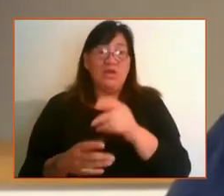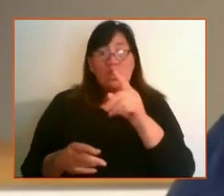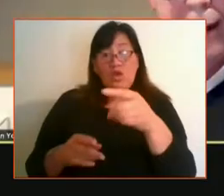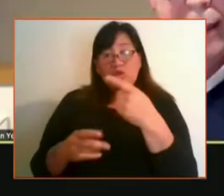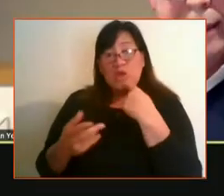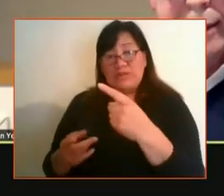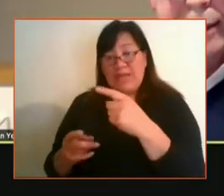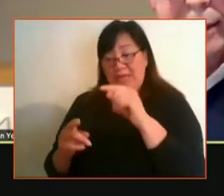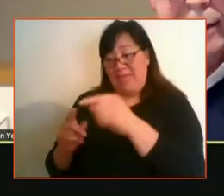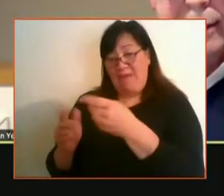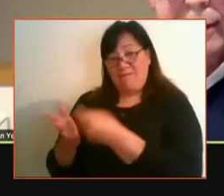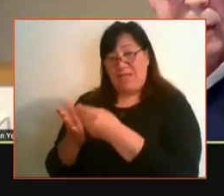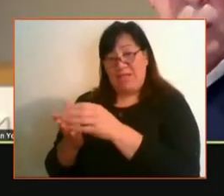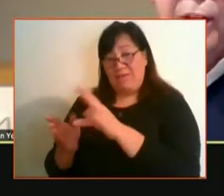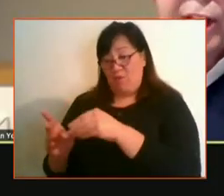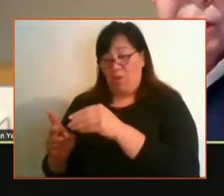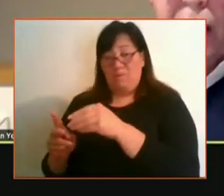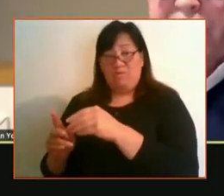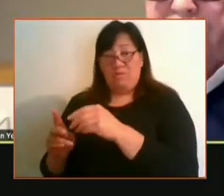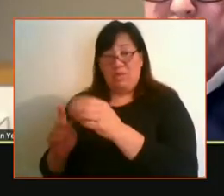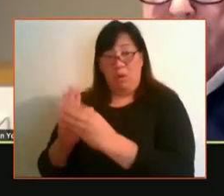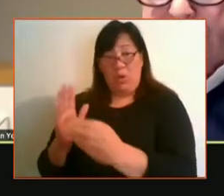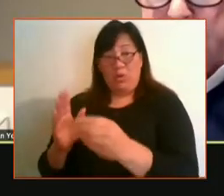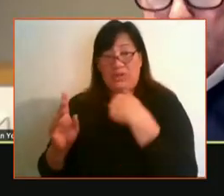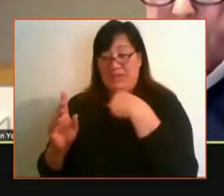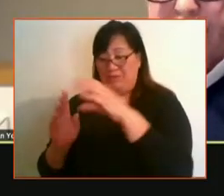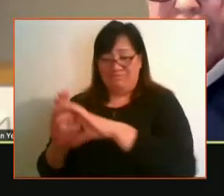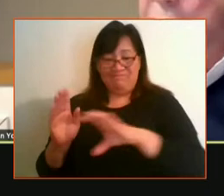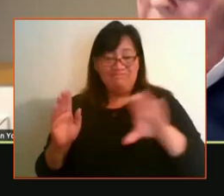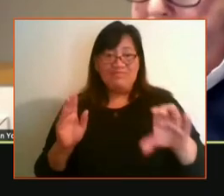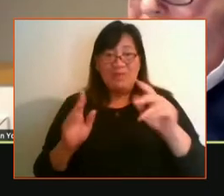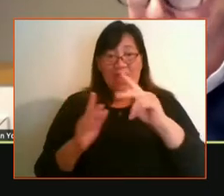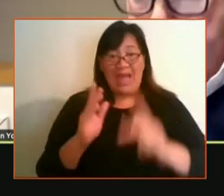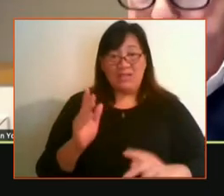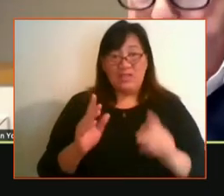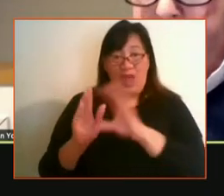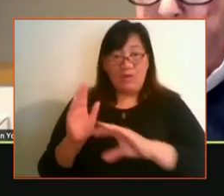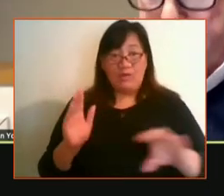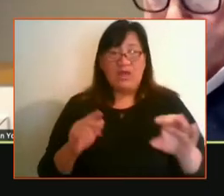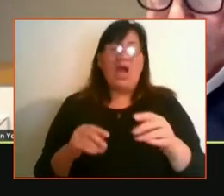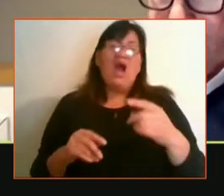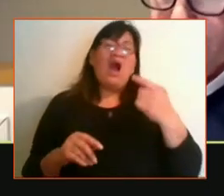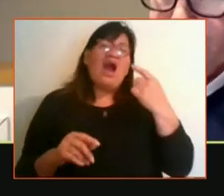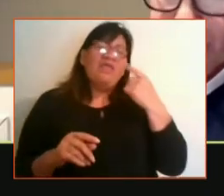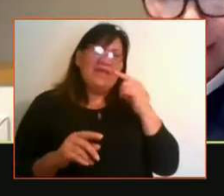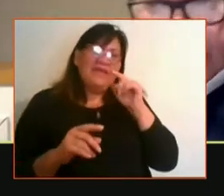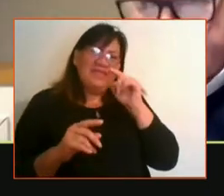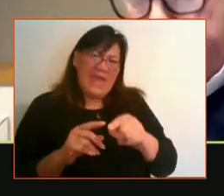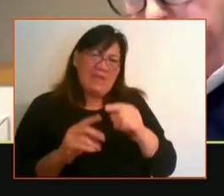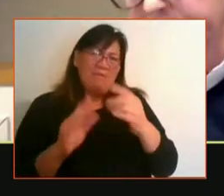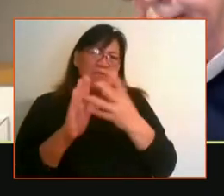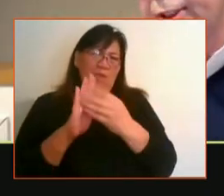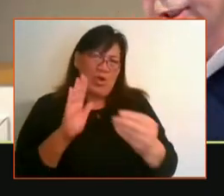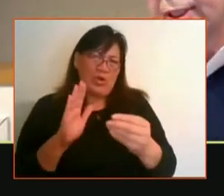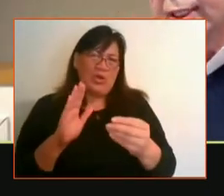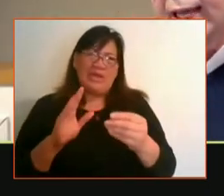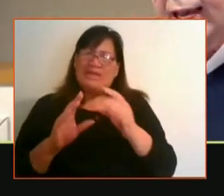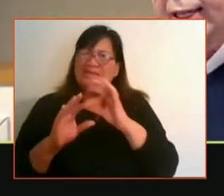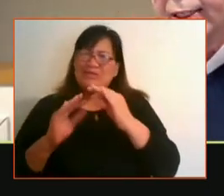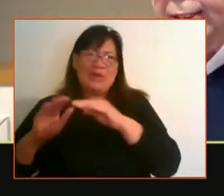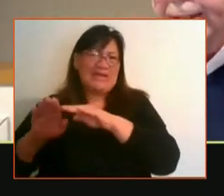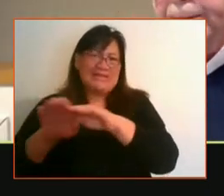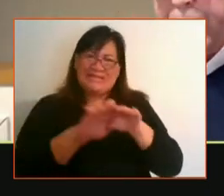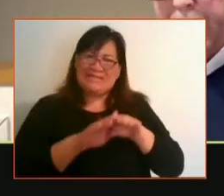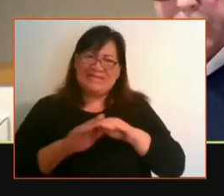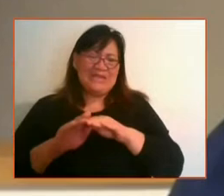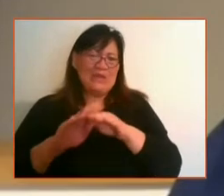that funding model? Well, I think from funding models that actually create harm. I think it's inconsistent.